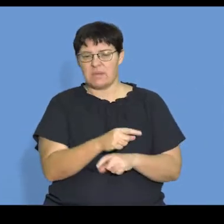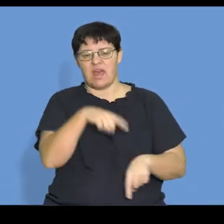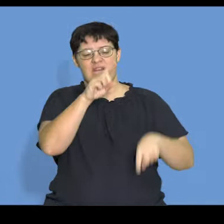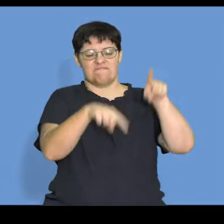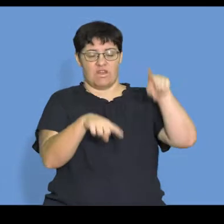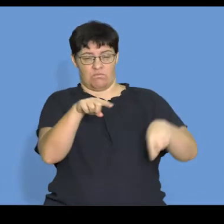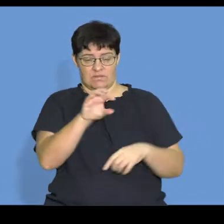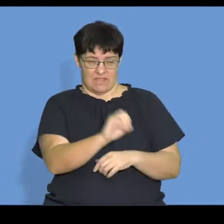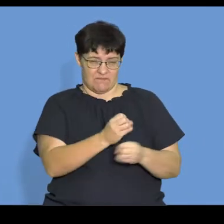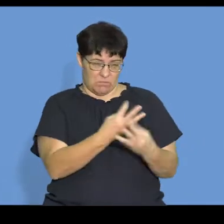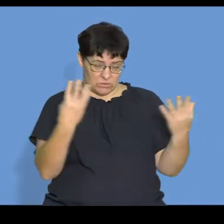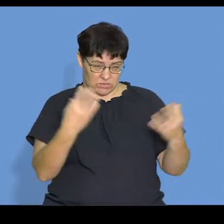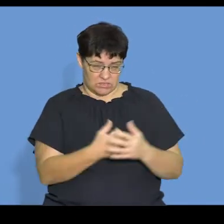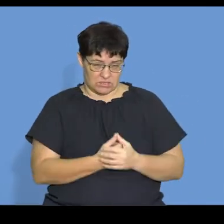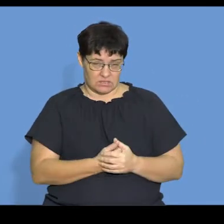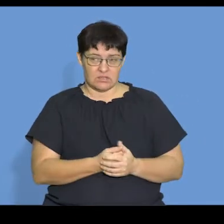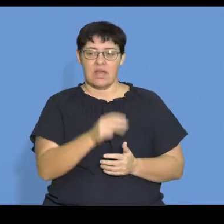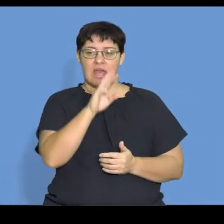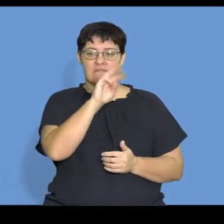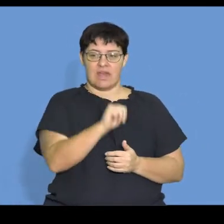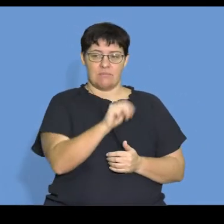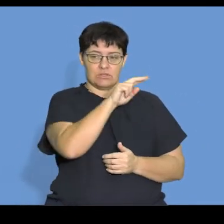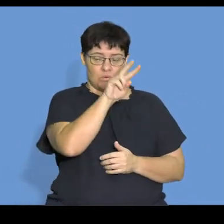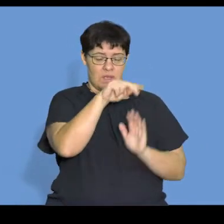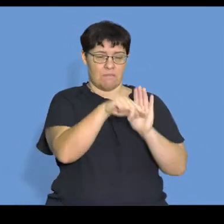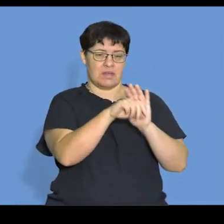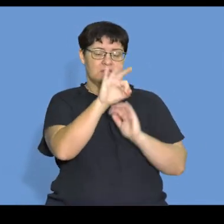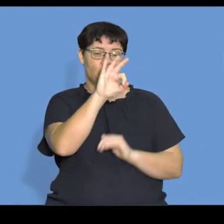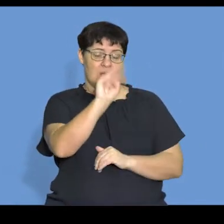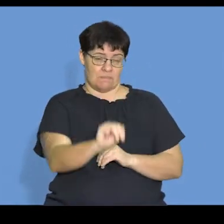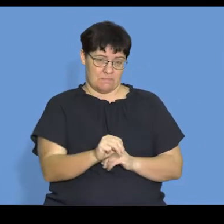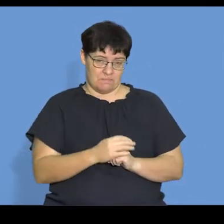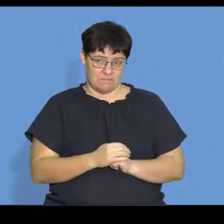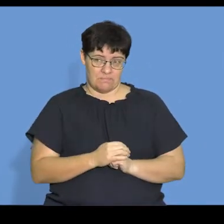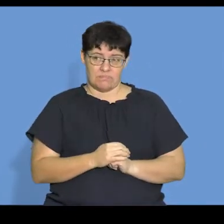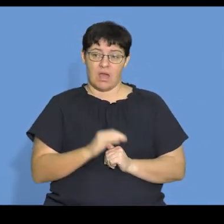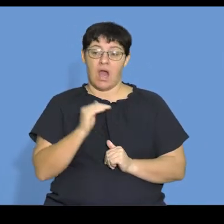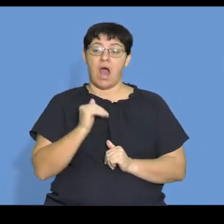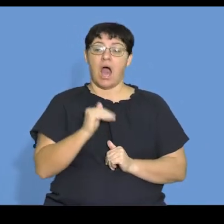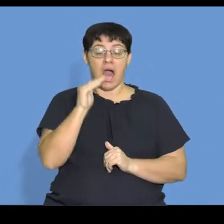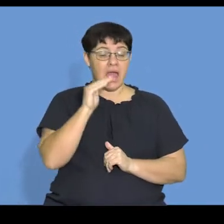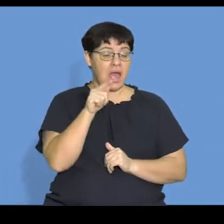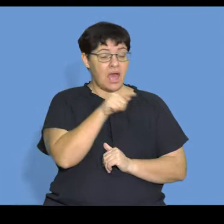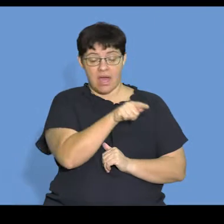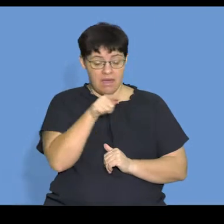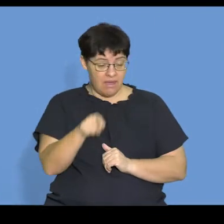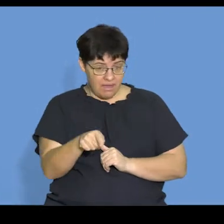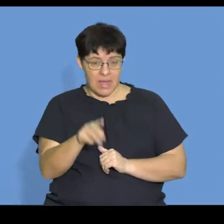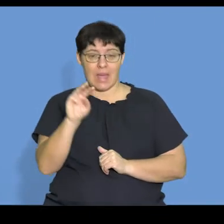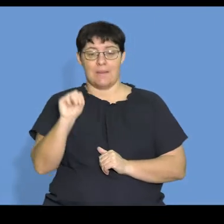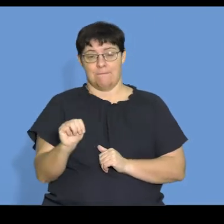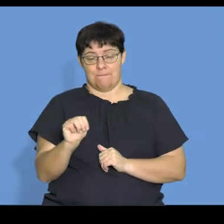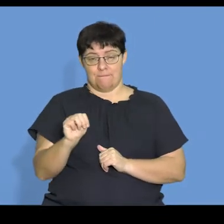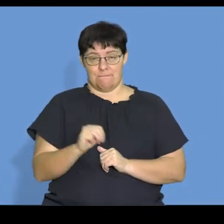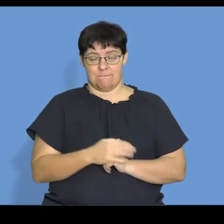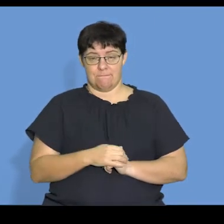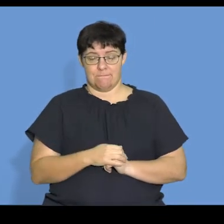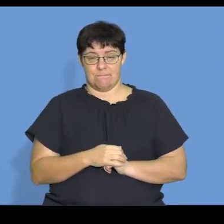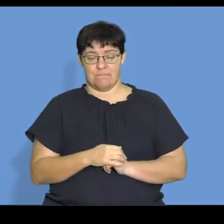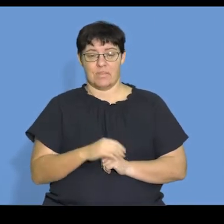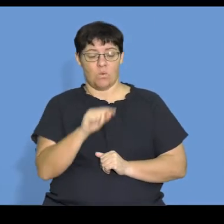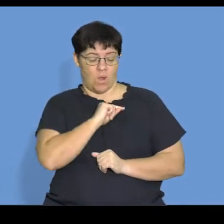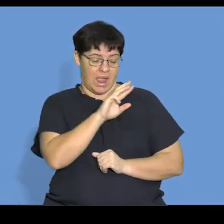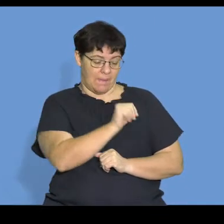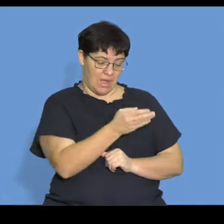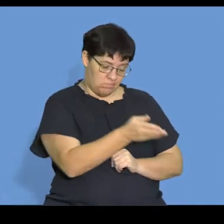the most. I have m squared minus 3m. The highest common factor here will be m, right? Because